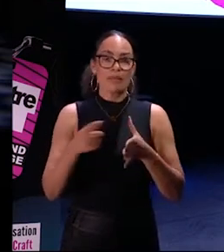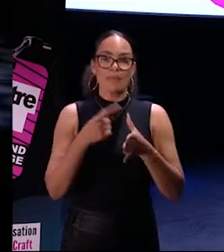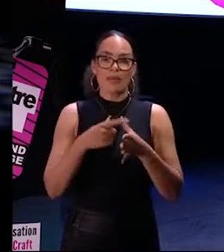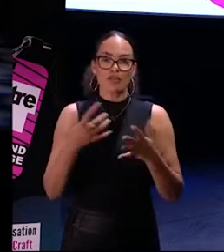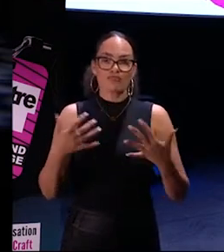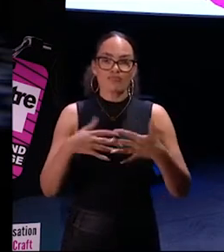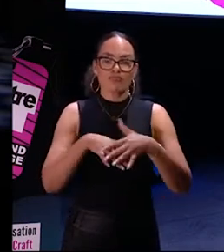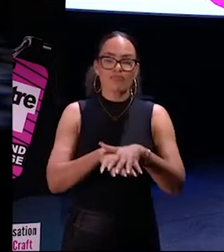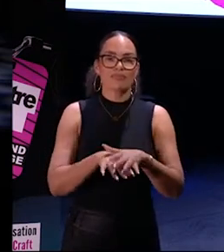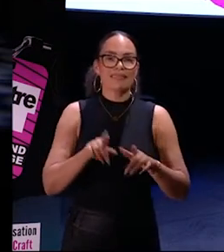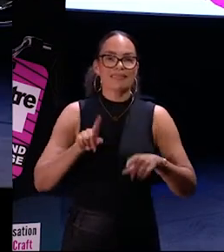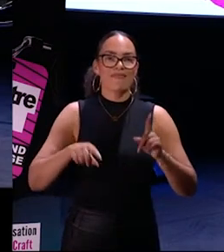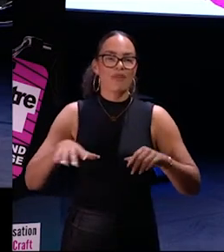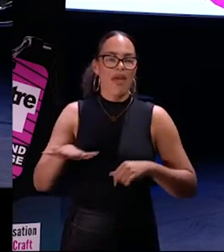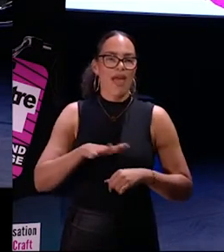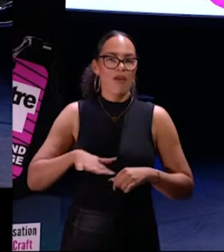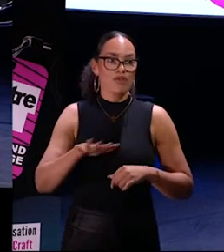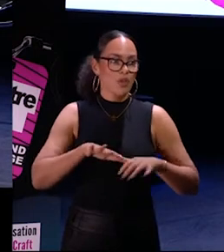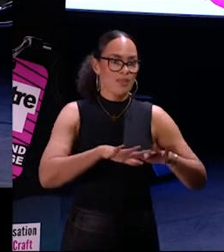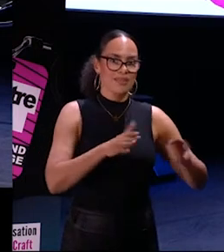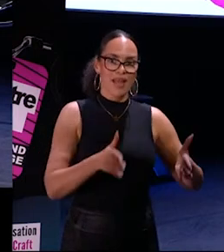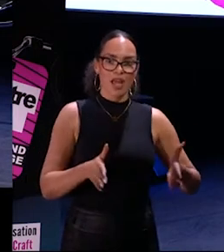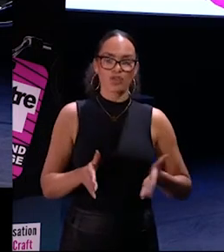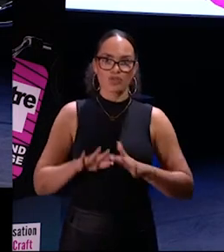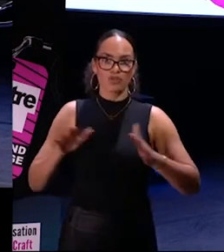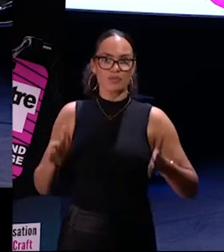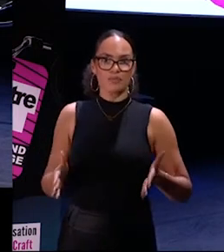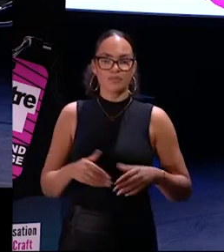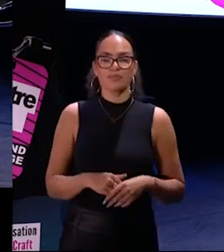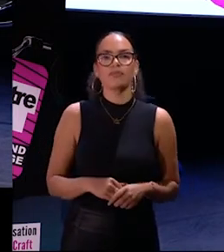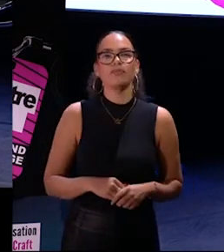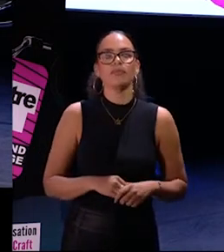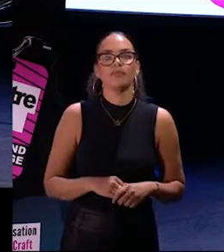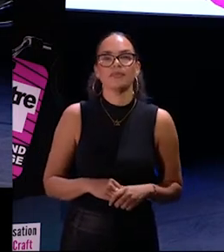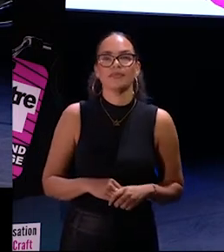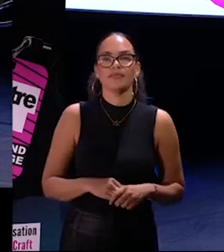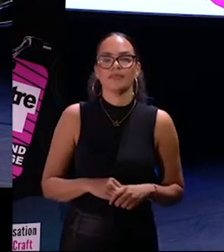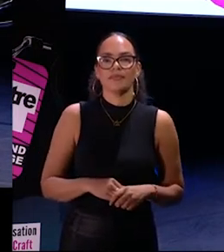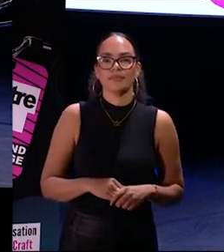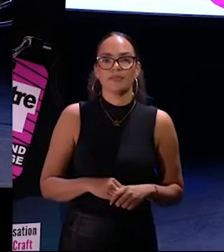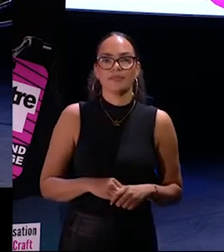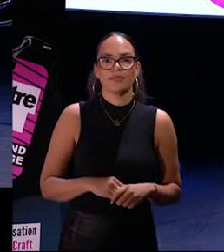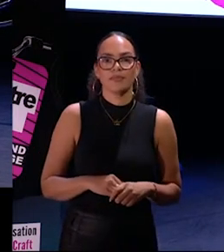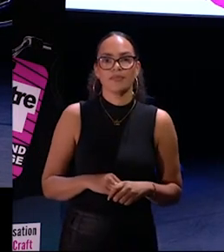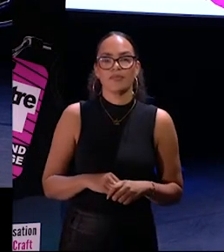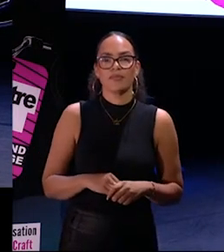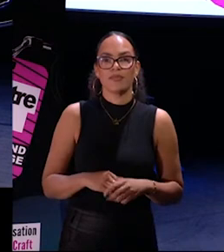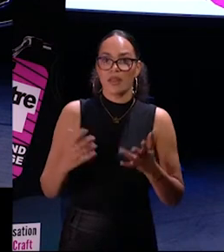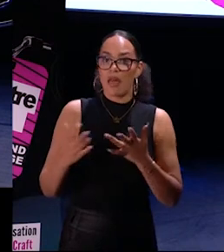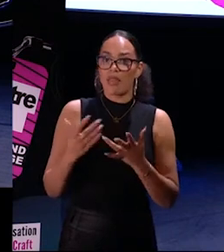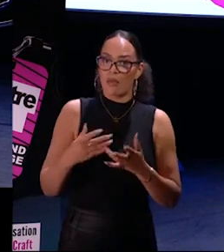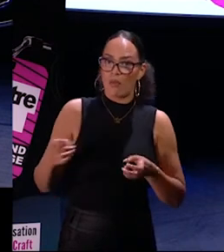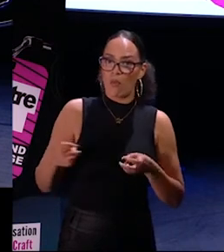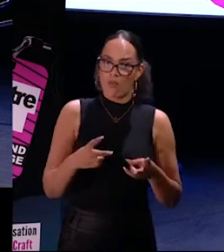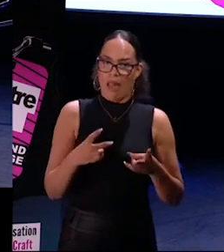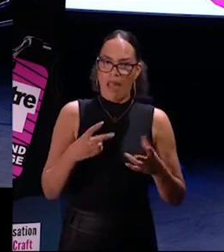different areas as well of the stage. Another way in which that was tied in was we also tied it in